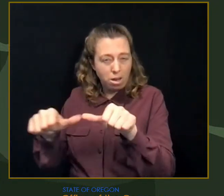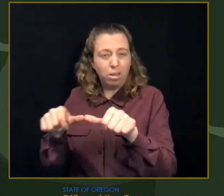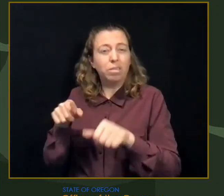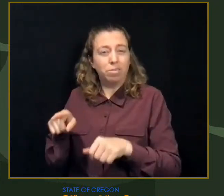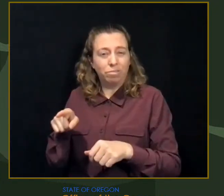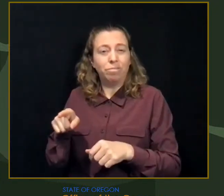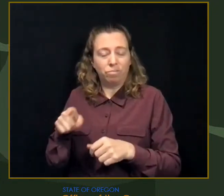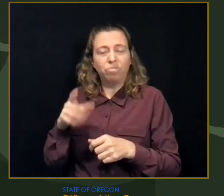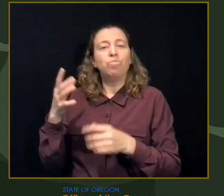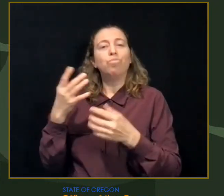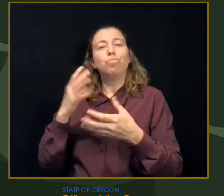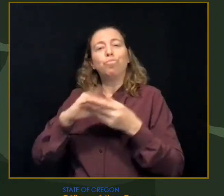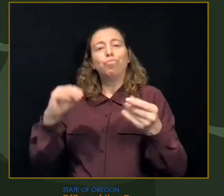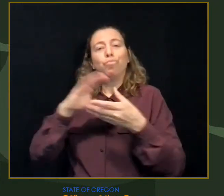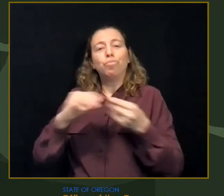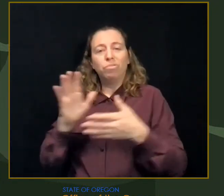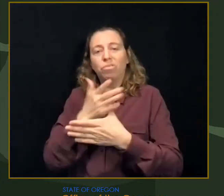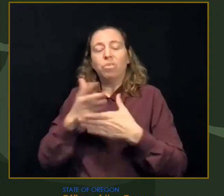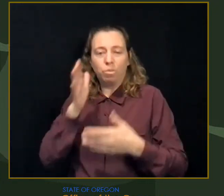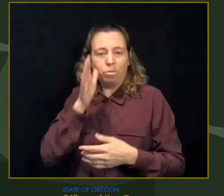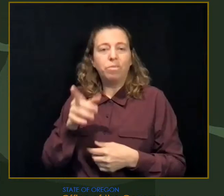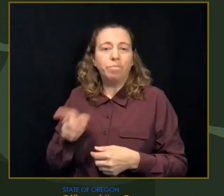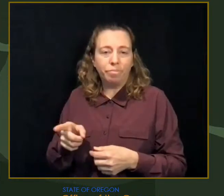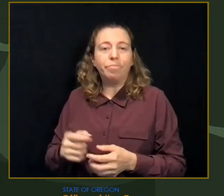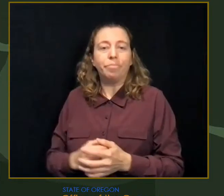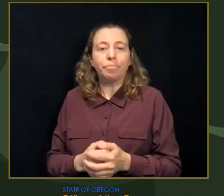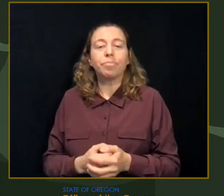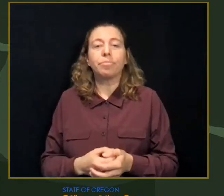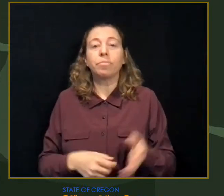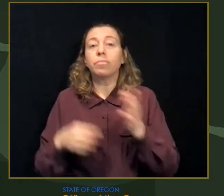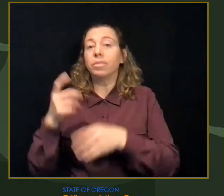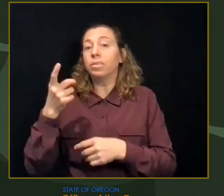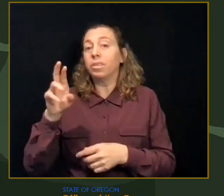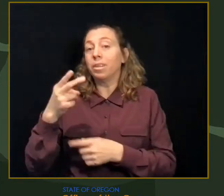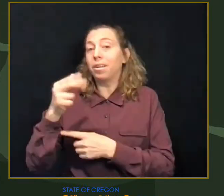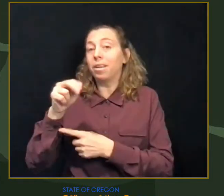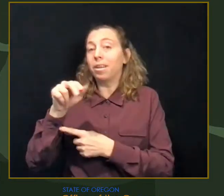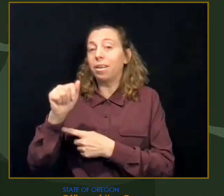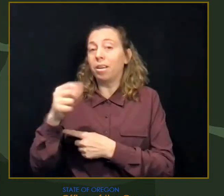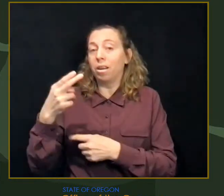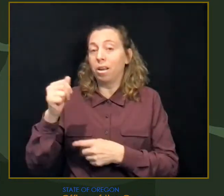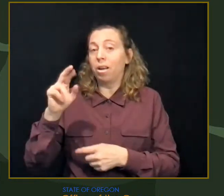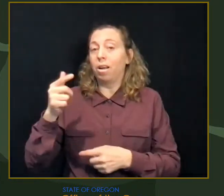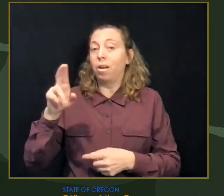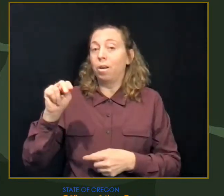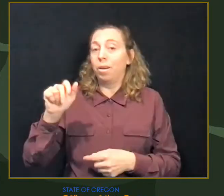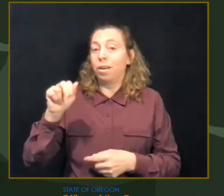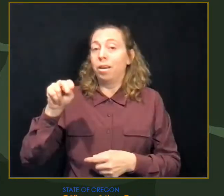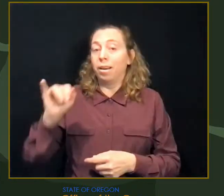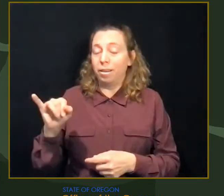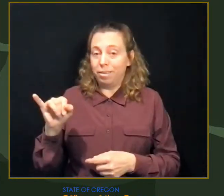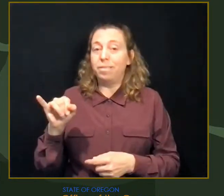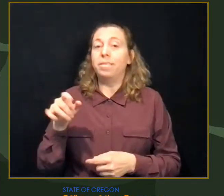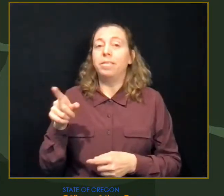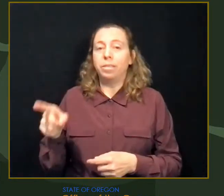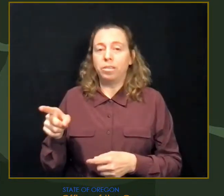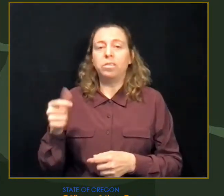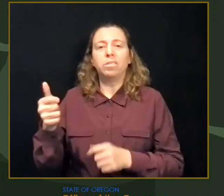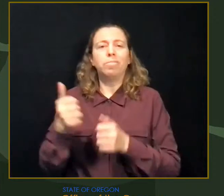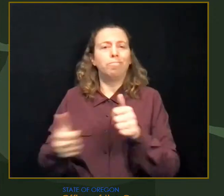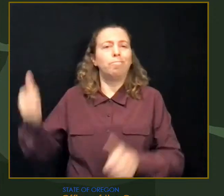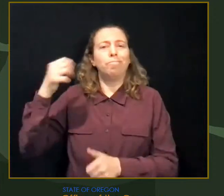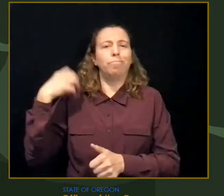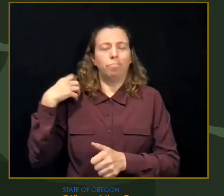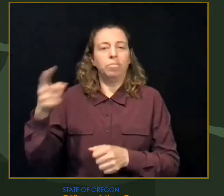us. Dr. Dana Harganani, the Chief Medical Officer at the Oregon Health Authority, and Dr. Dean Seidlinger, our